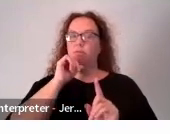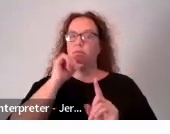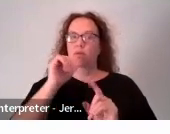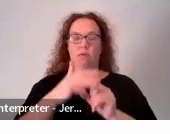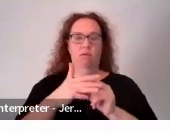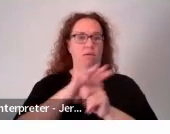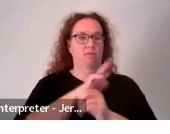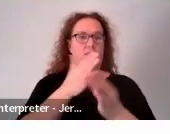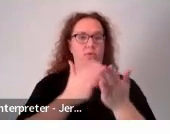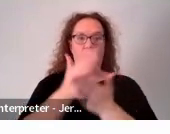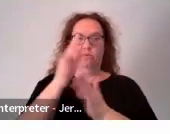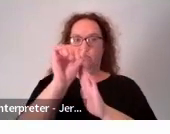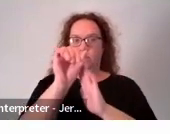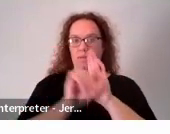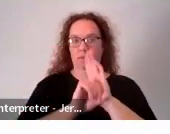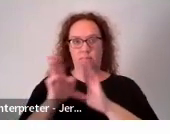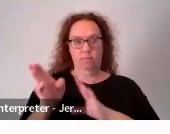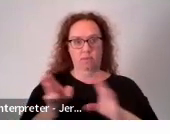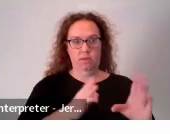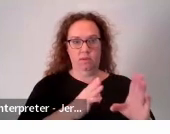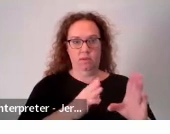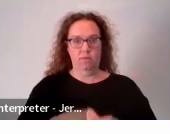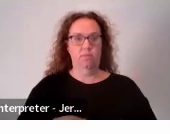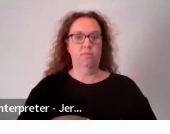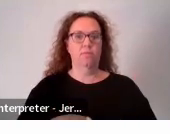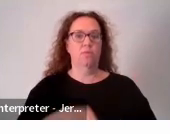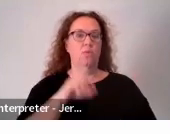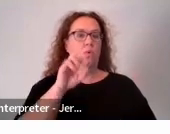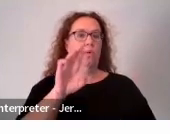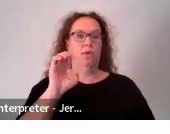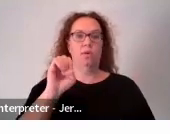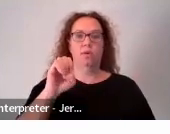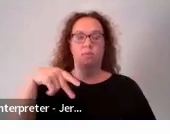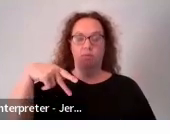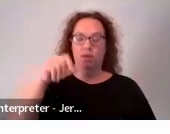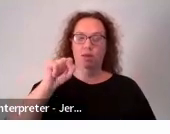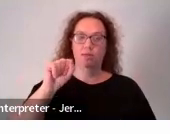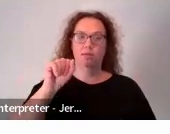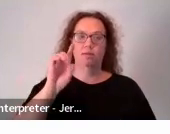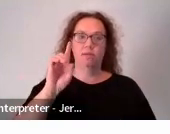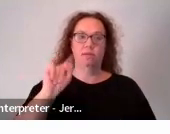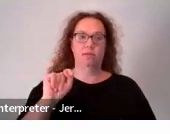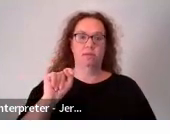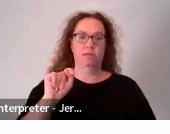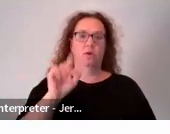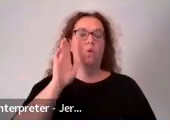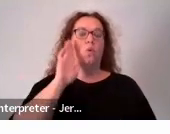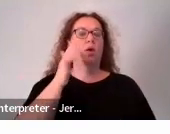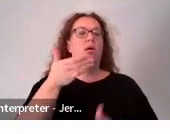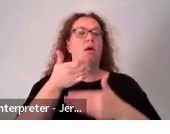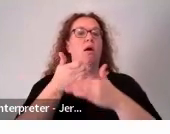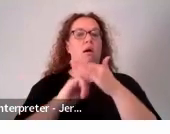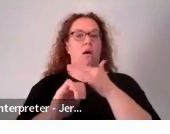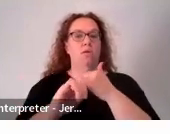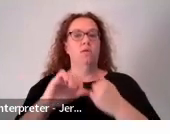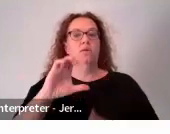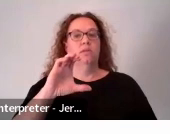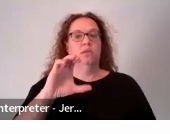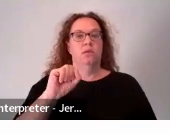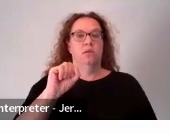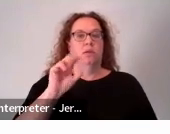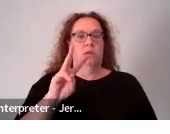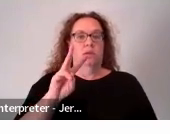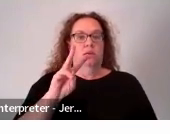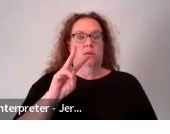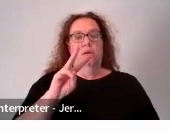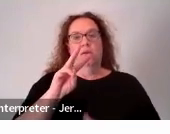state plan or through EPSDT. They would be covered under the CSW in accordance with